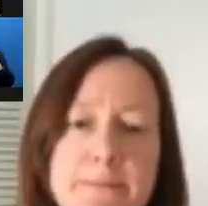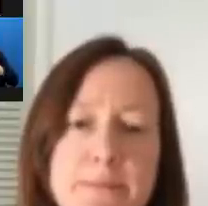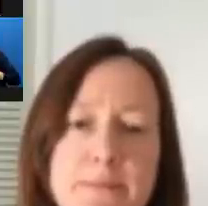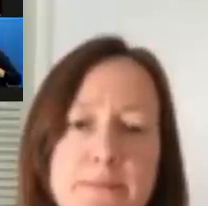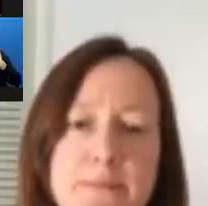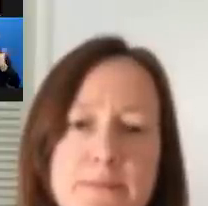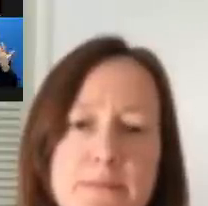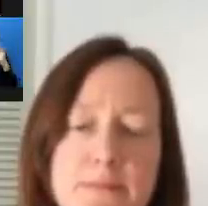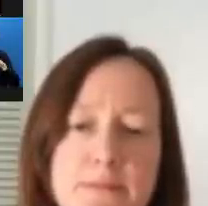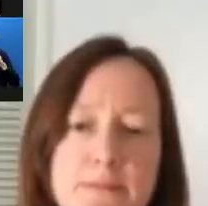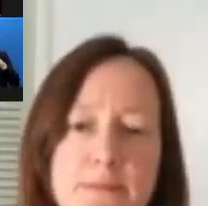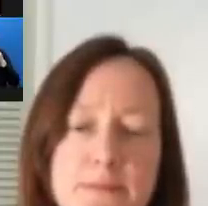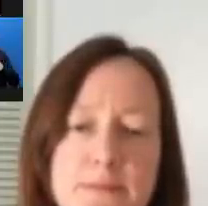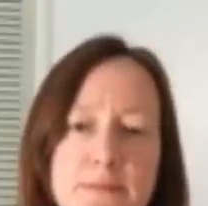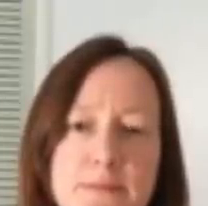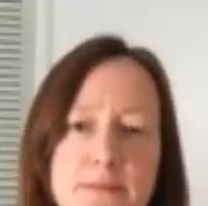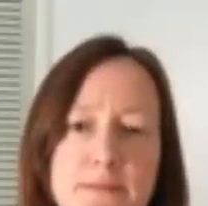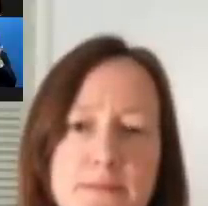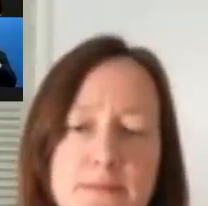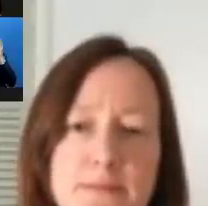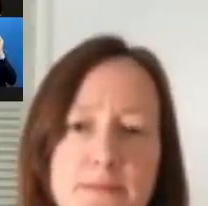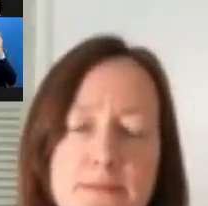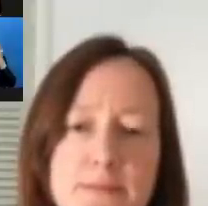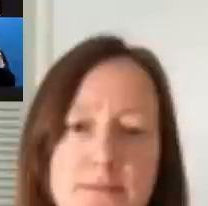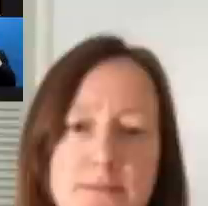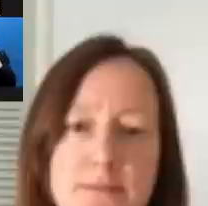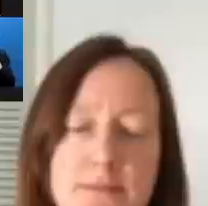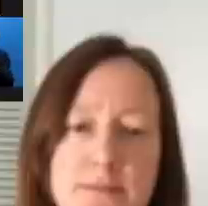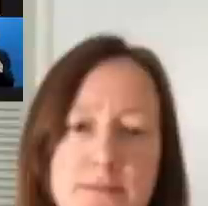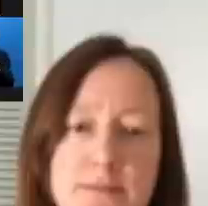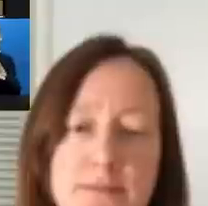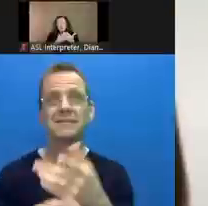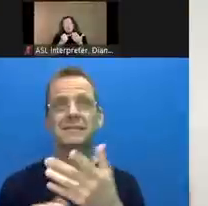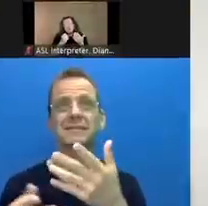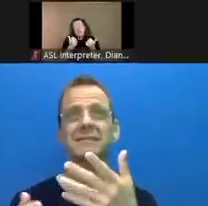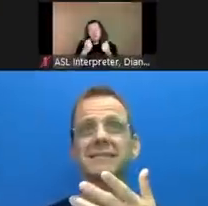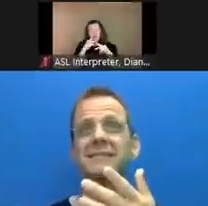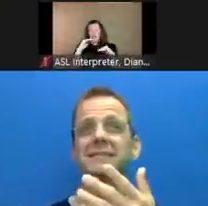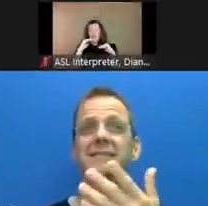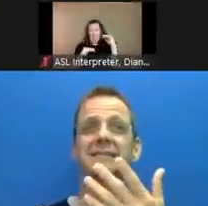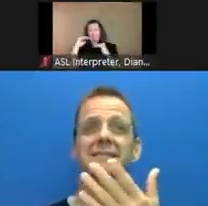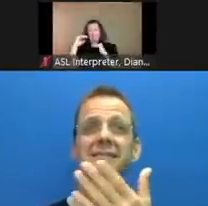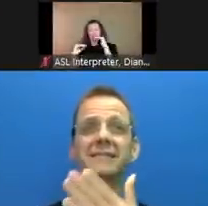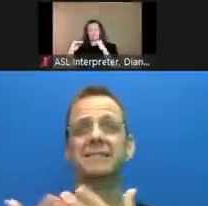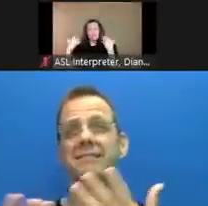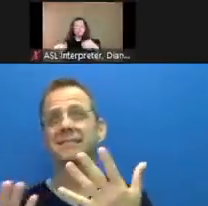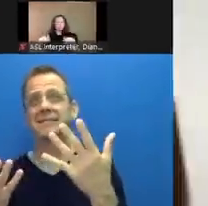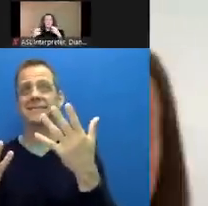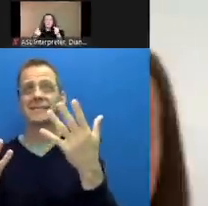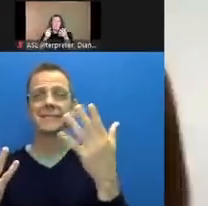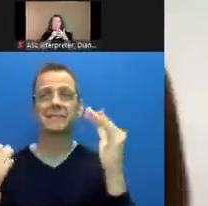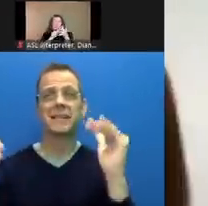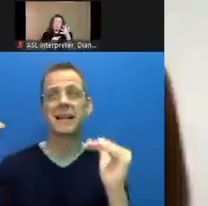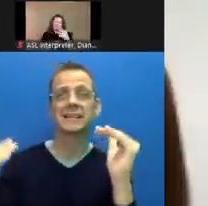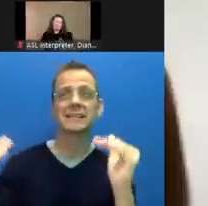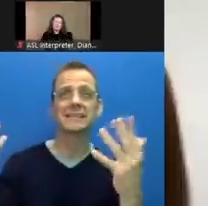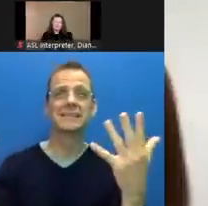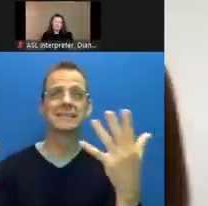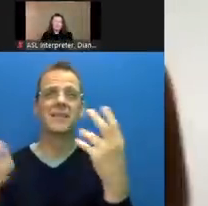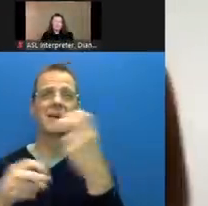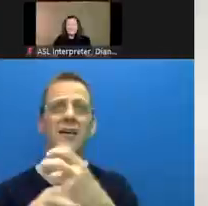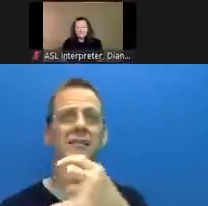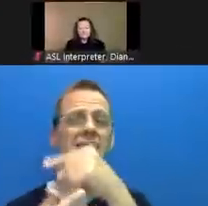work these things out in this way. And it's trying to get the right answer. And that's always a little bit hard to get to